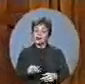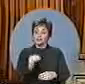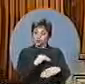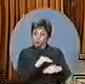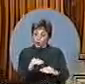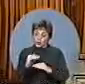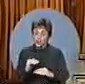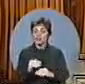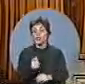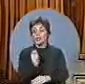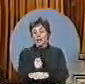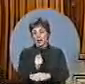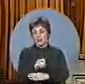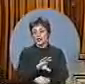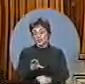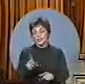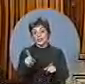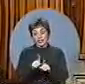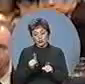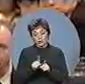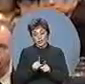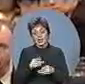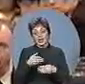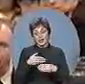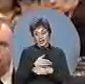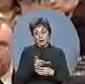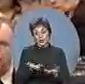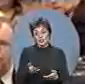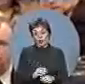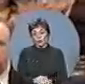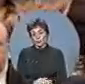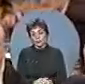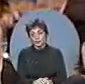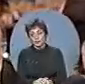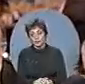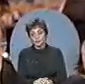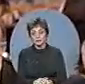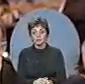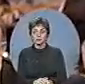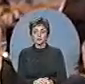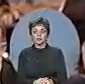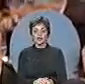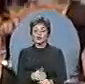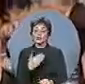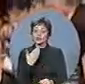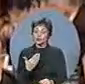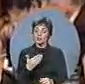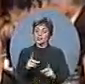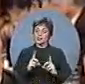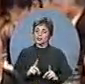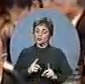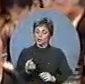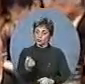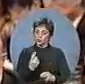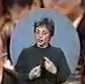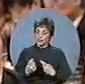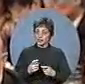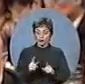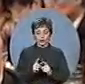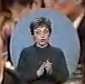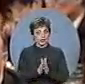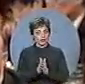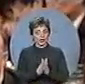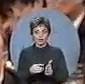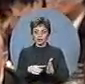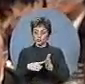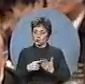Speaker, let me thank the Honourable Member not only for his question, but his interest in this matter. Mr. Speaker, I've never been more